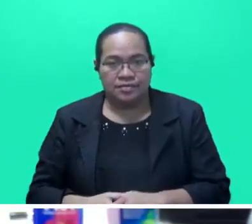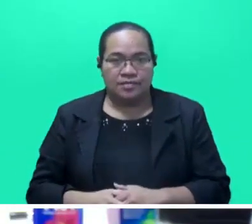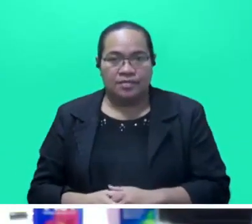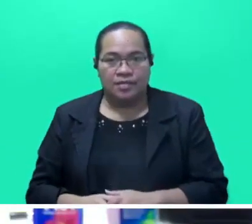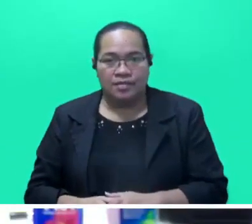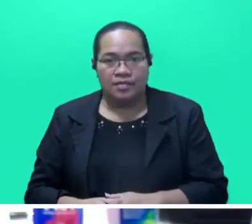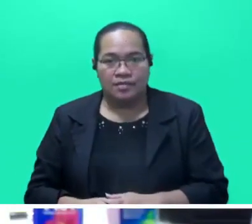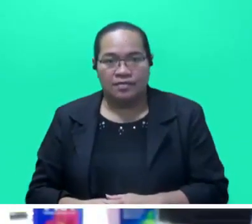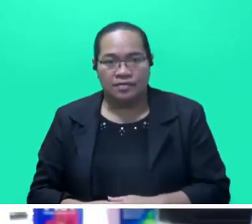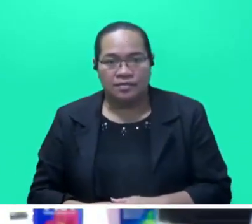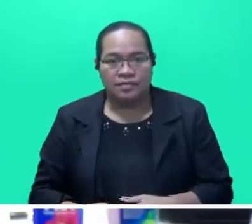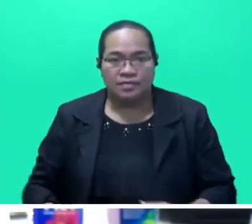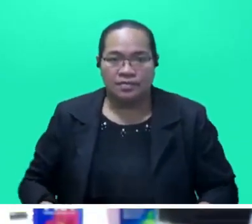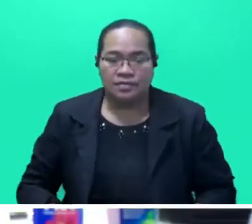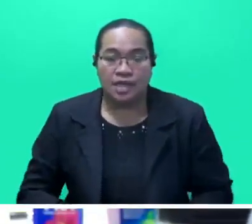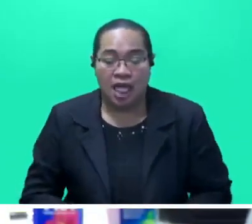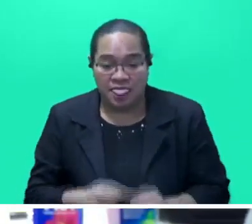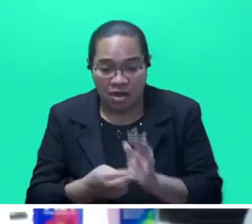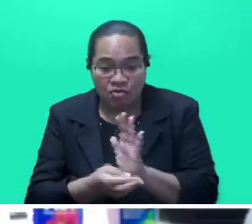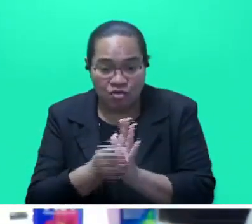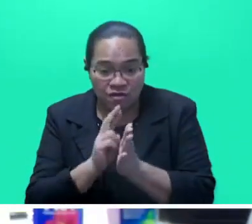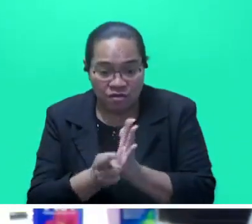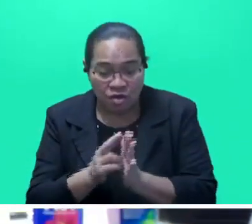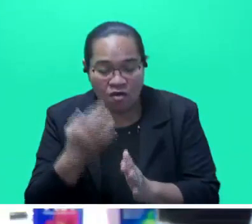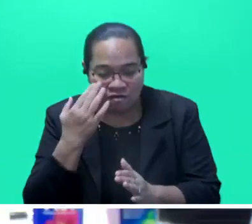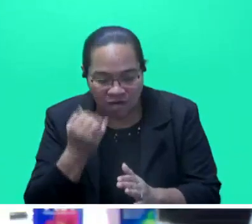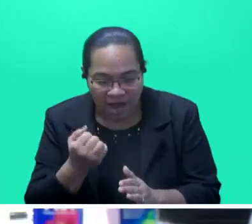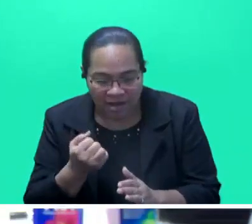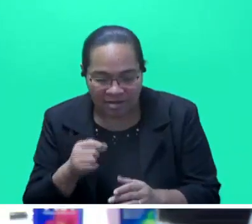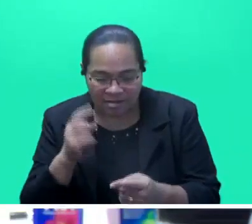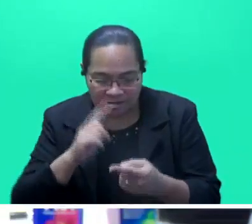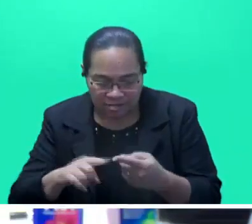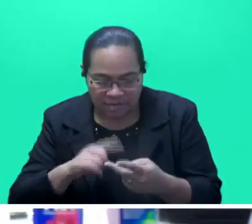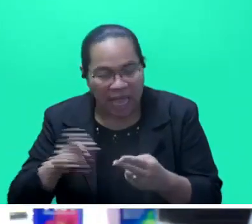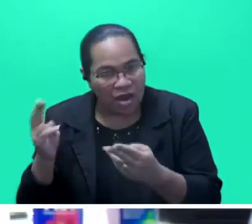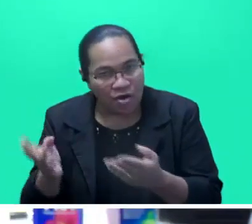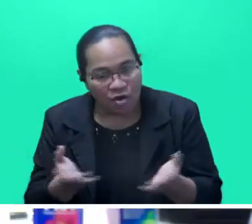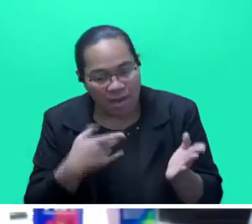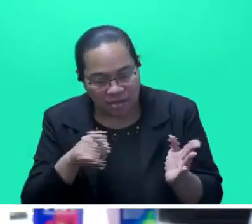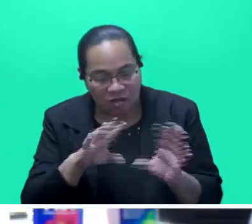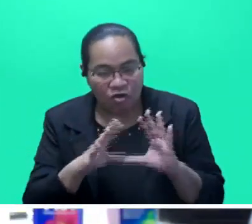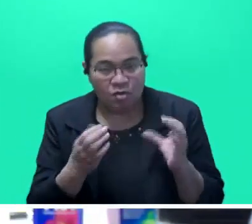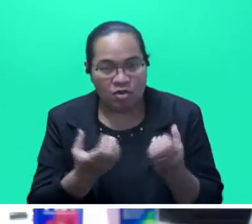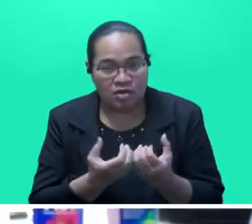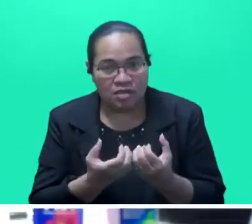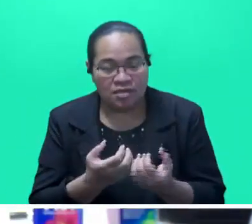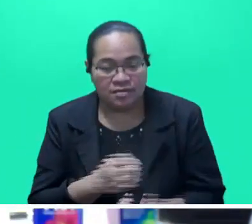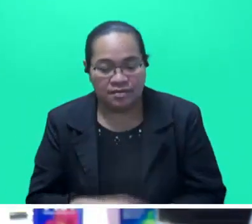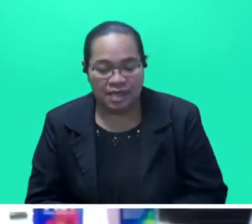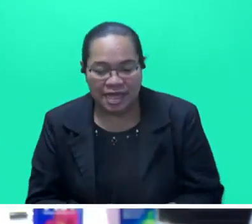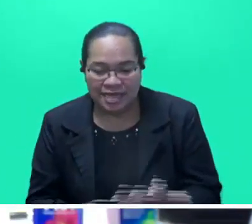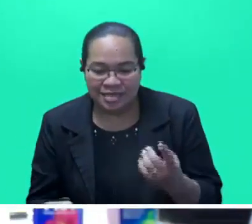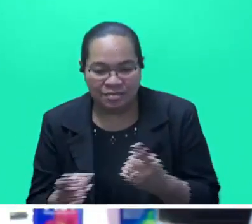Mr. Speaker, sir, it is noted that the review captures the findings and recommendations of the committee with respect to the